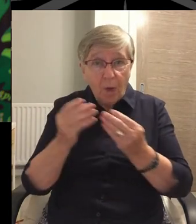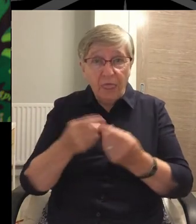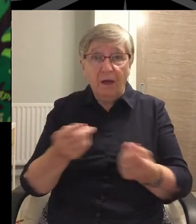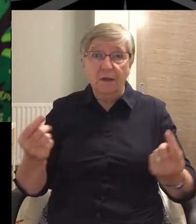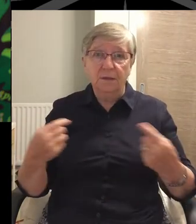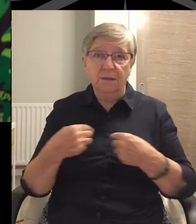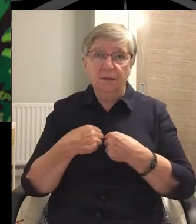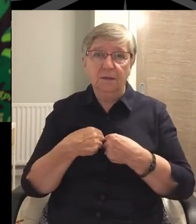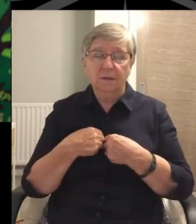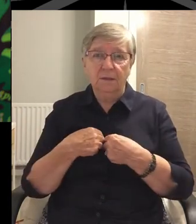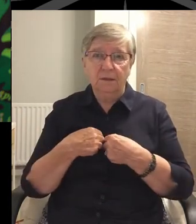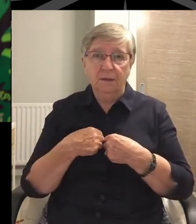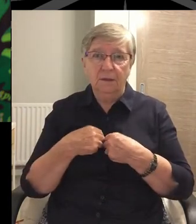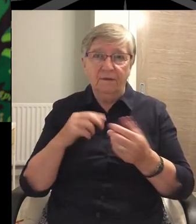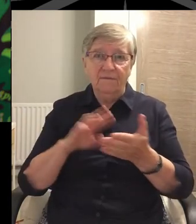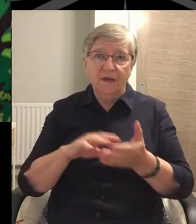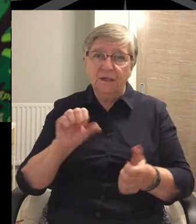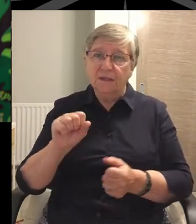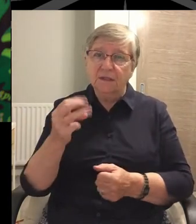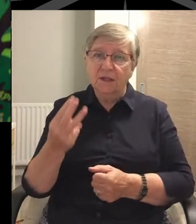And will work with us, verse